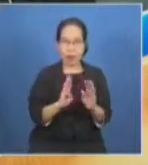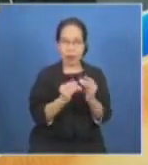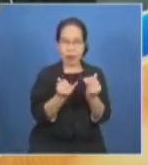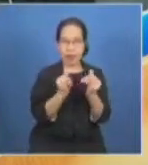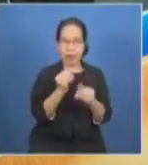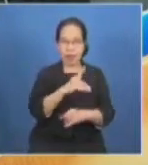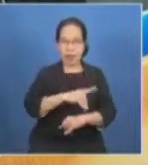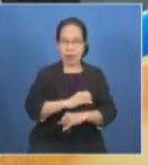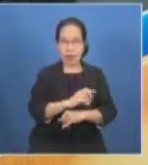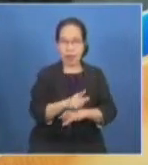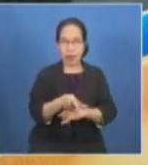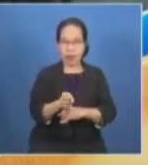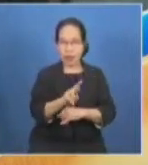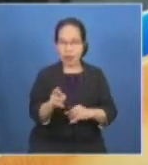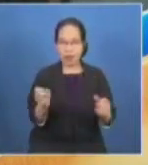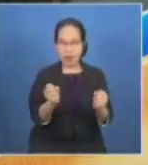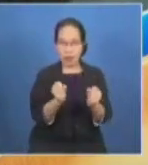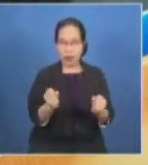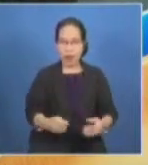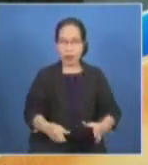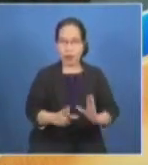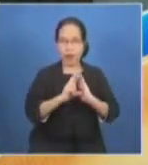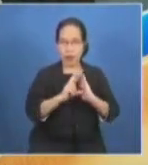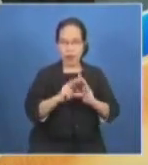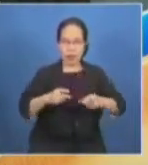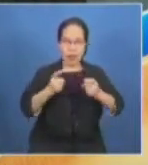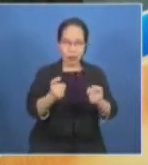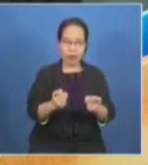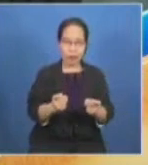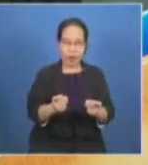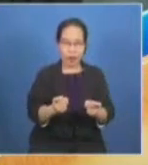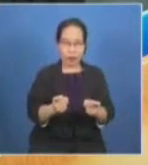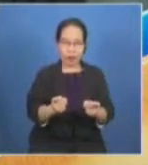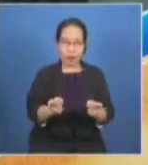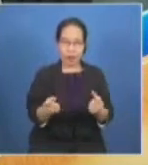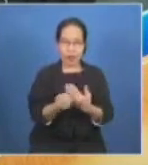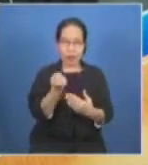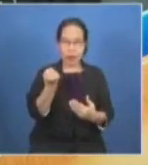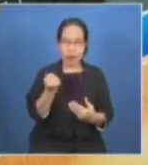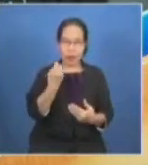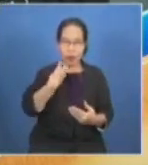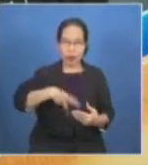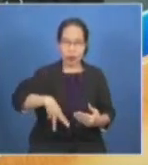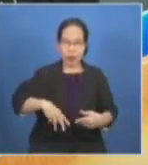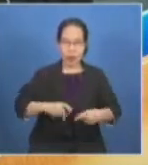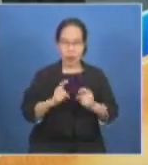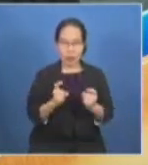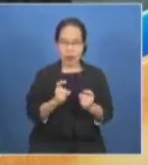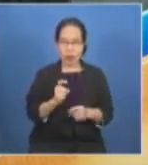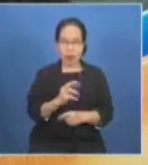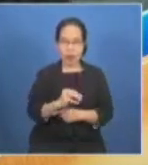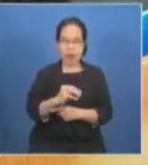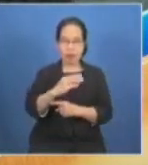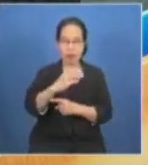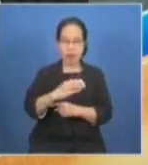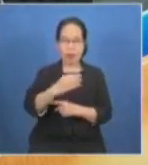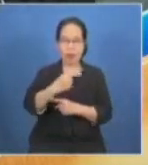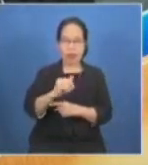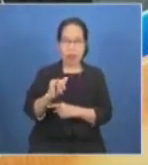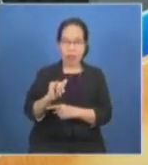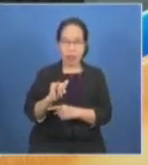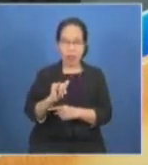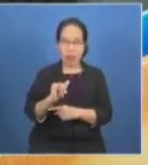del Pilar, your simple wish will be granted by our brethren in the MCGI.